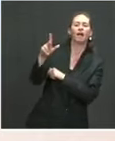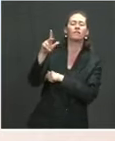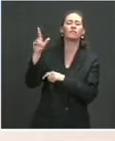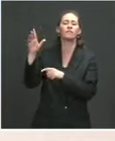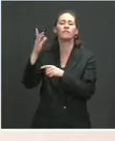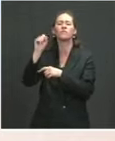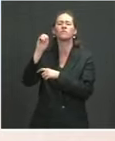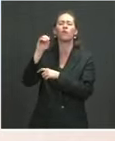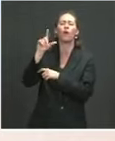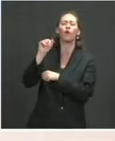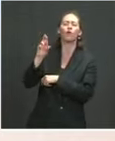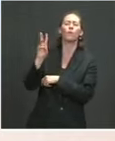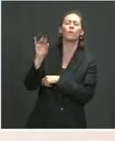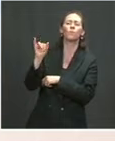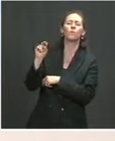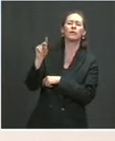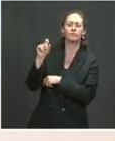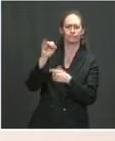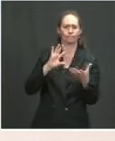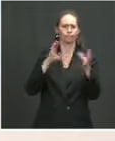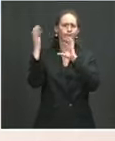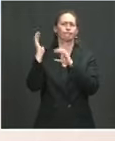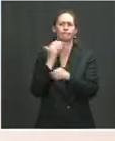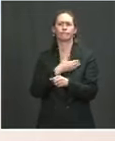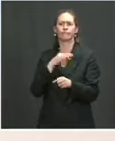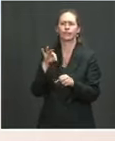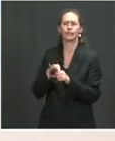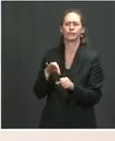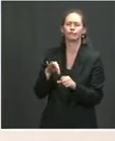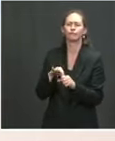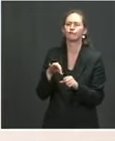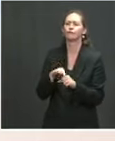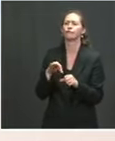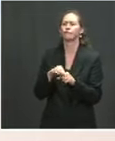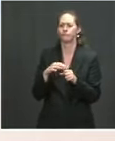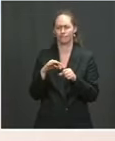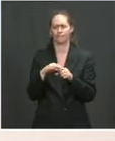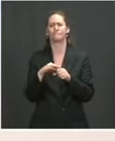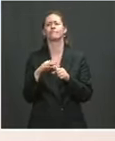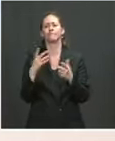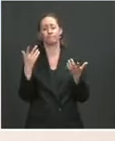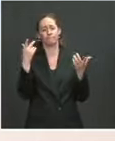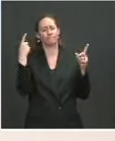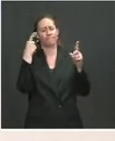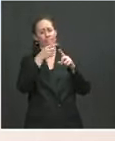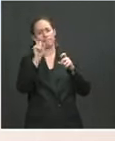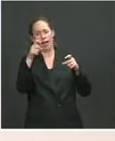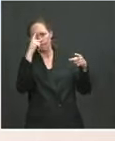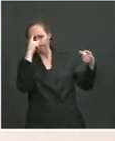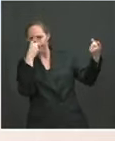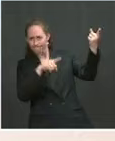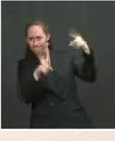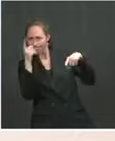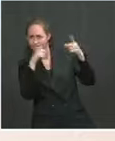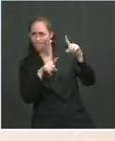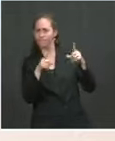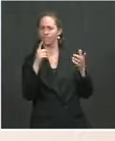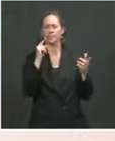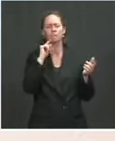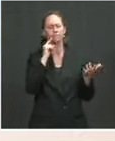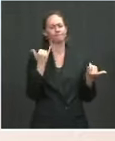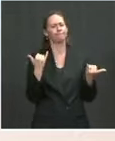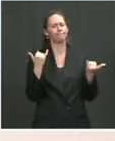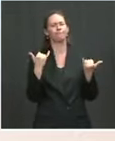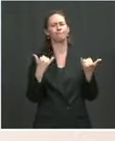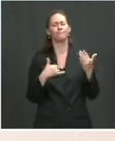expect this is diplomacy in action here, right? We will take action when warranted, sometimes seen, sometimes unseen. We